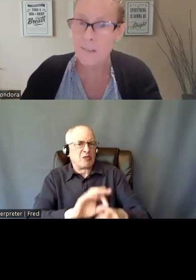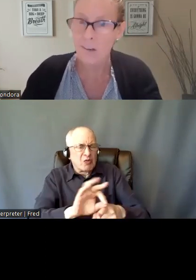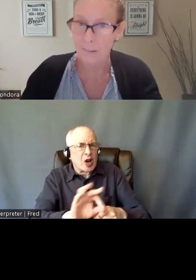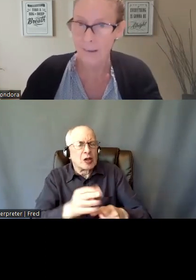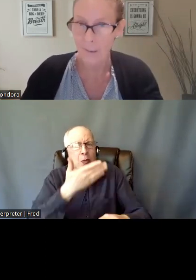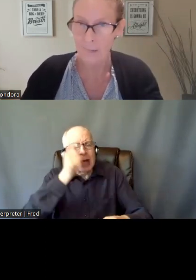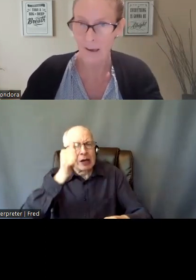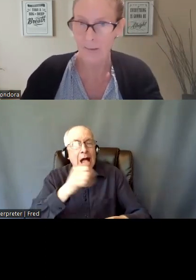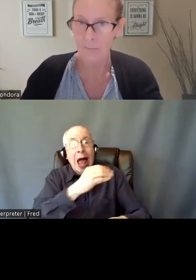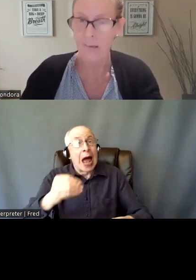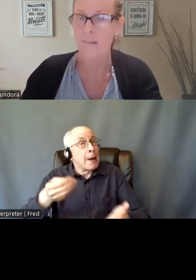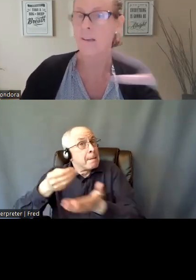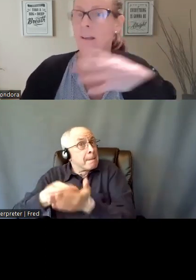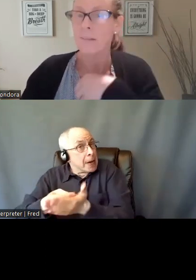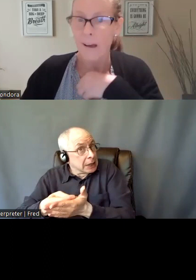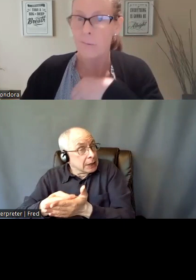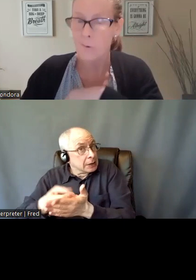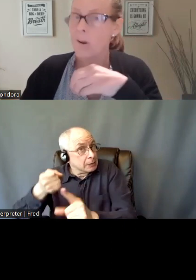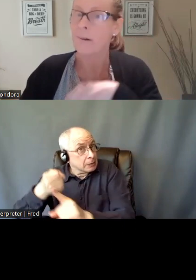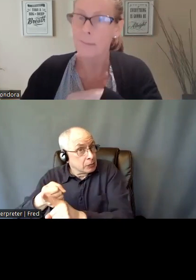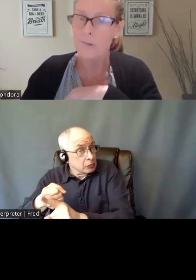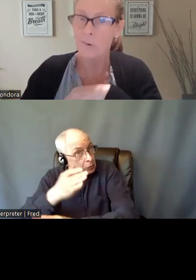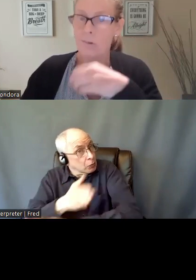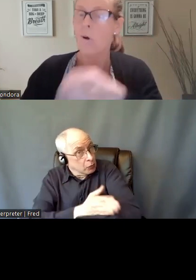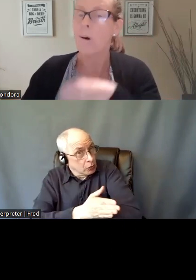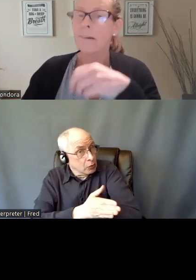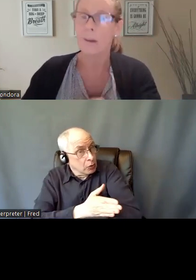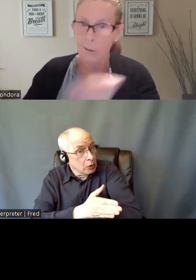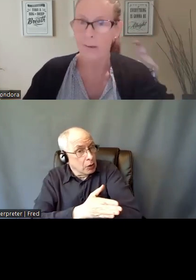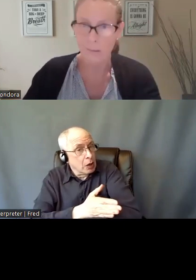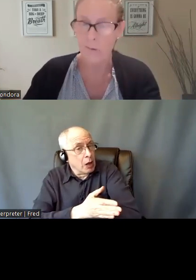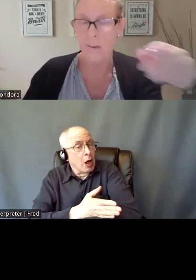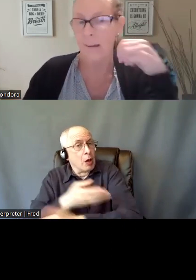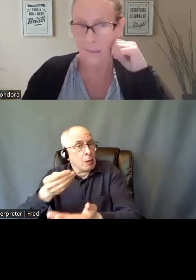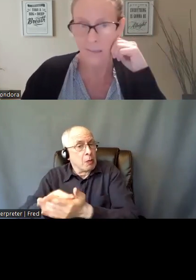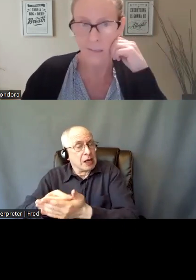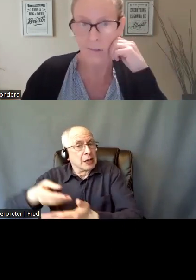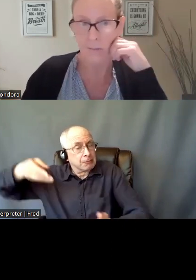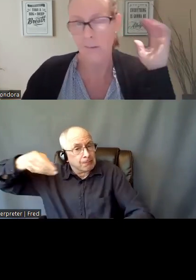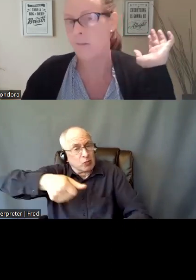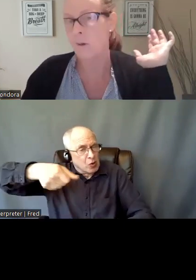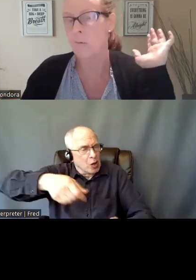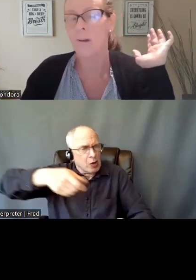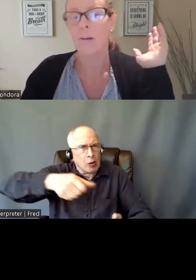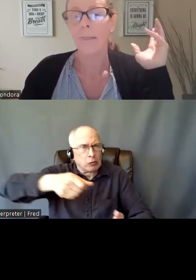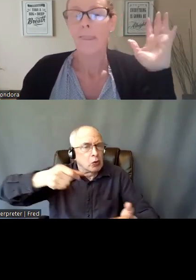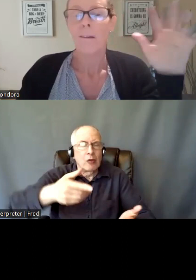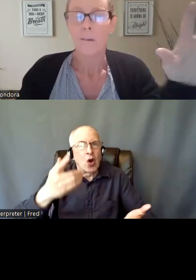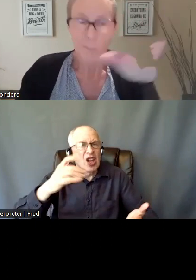has a fiscal impact because the vast majority of our resources often go into those high intensity services.